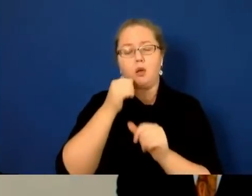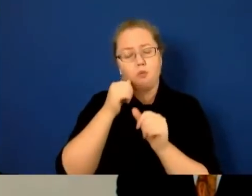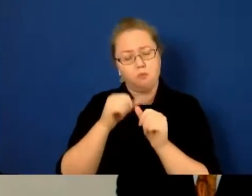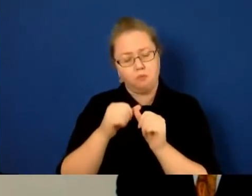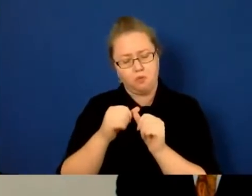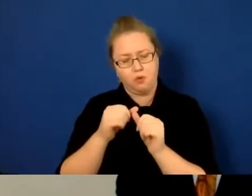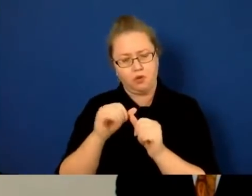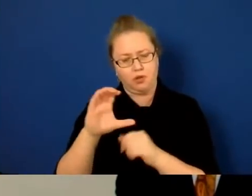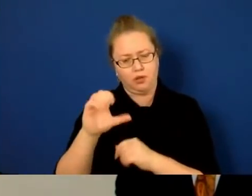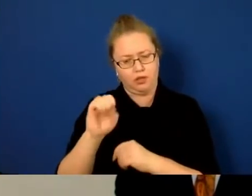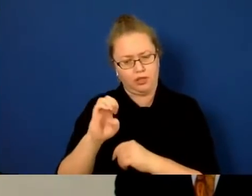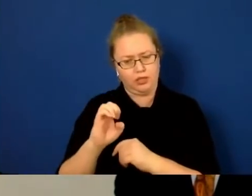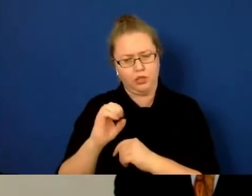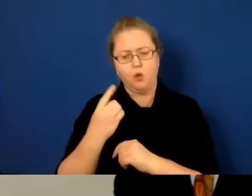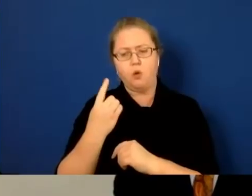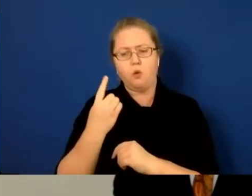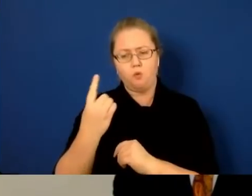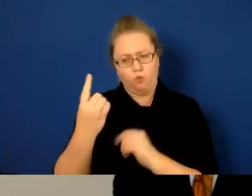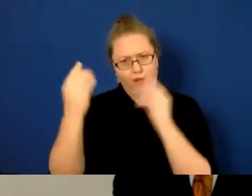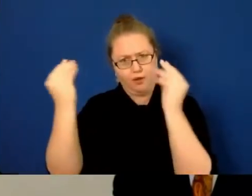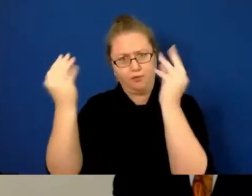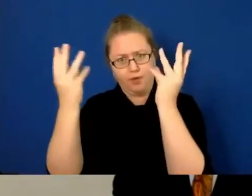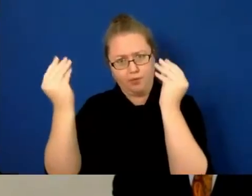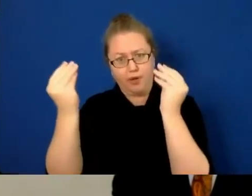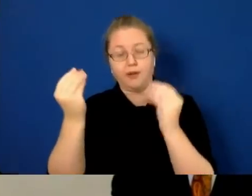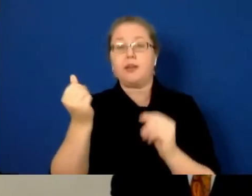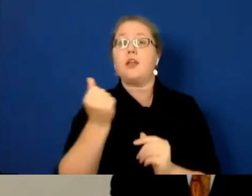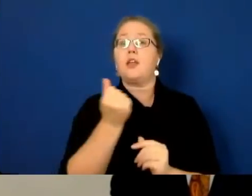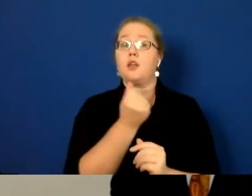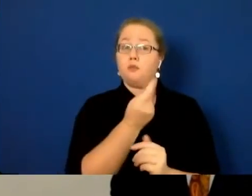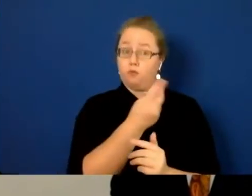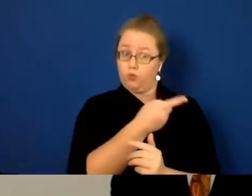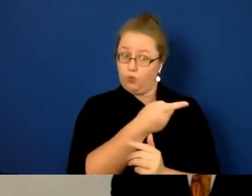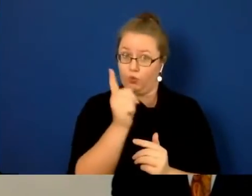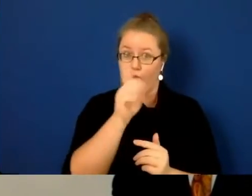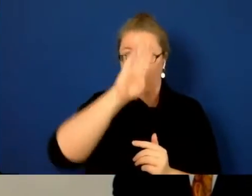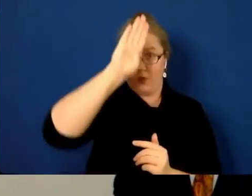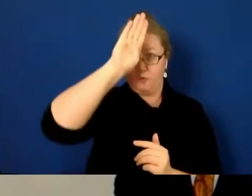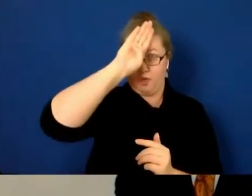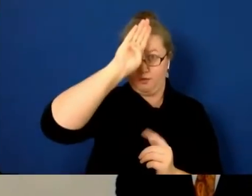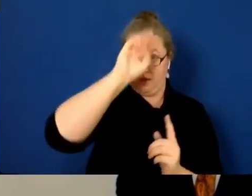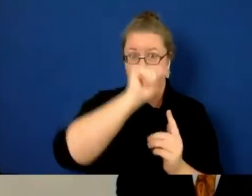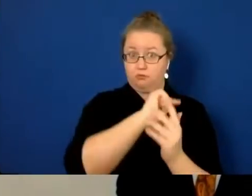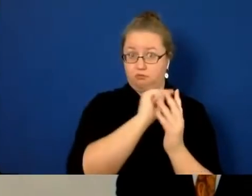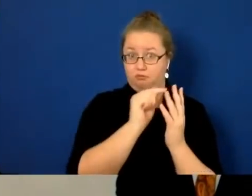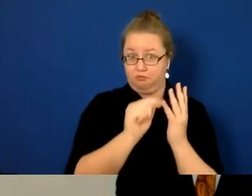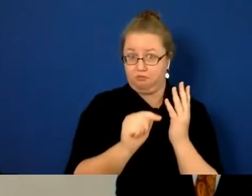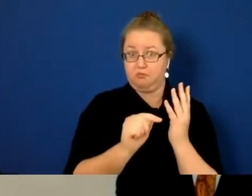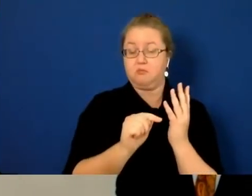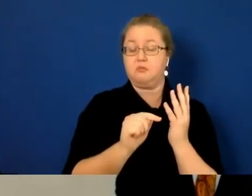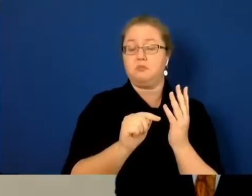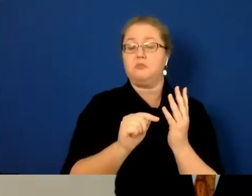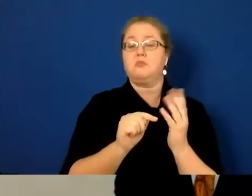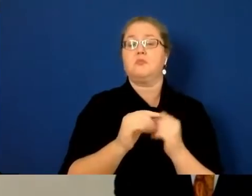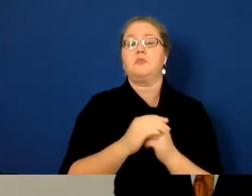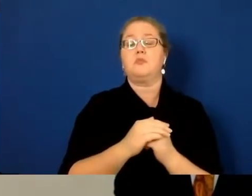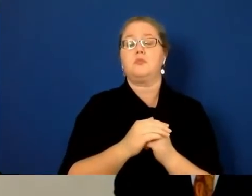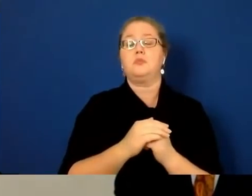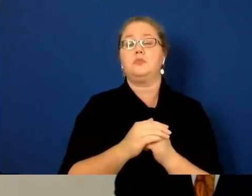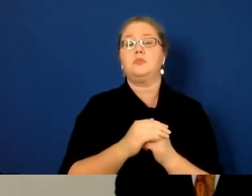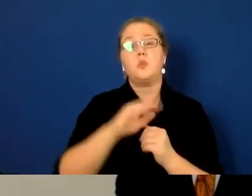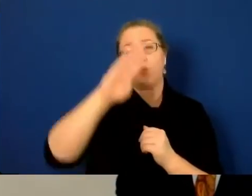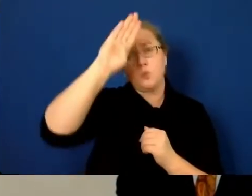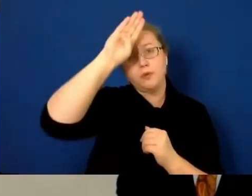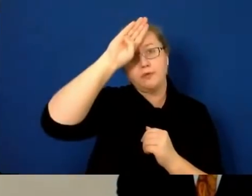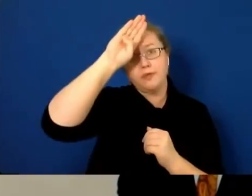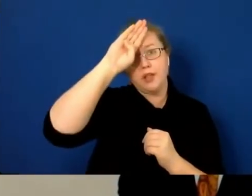street and with fire who are responding to medical calls. So I can say that we have had very